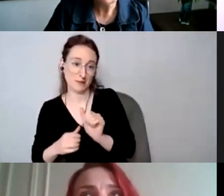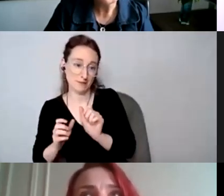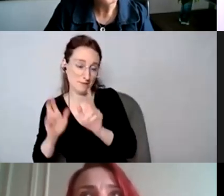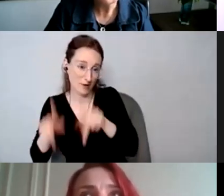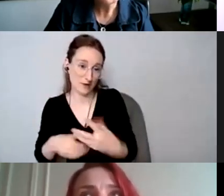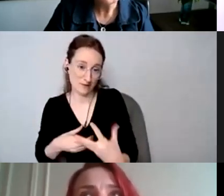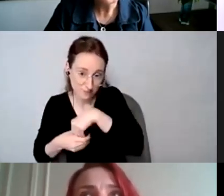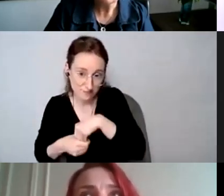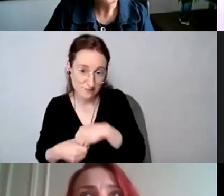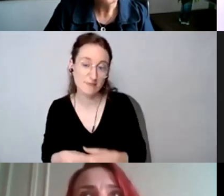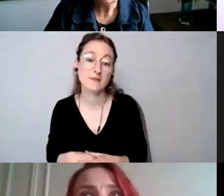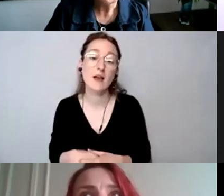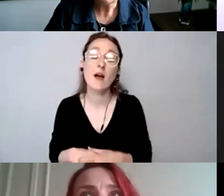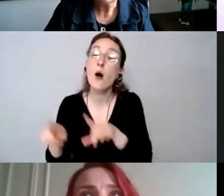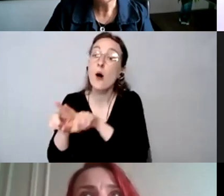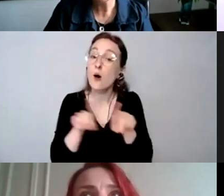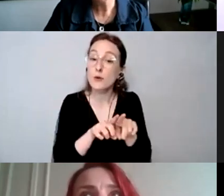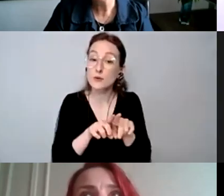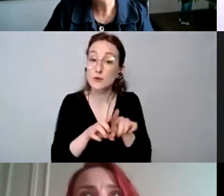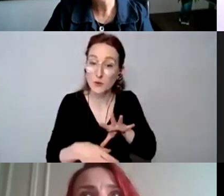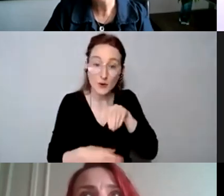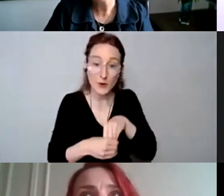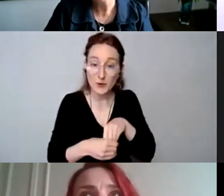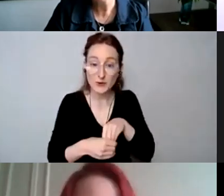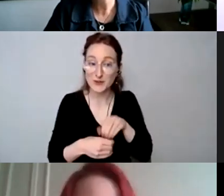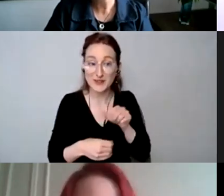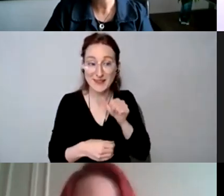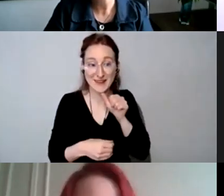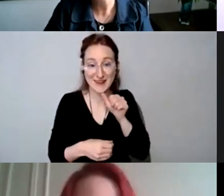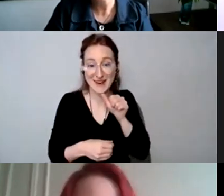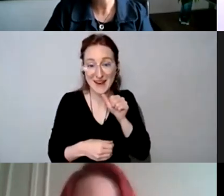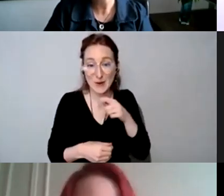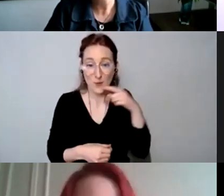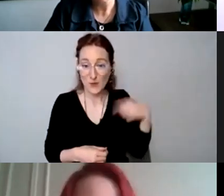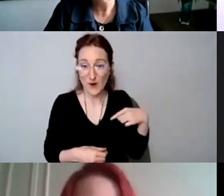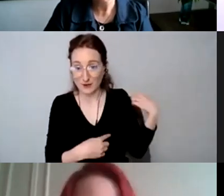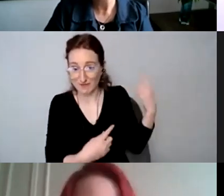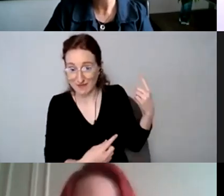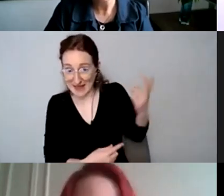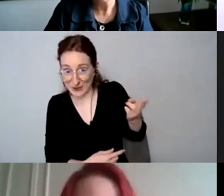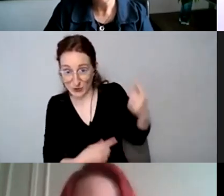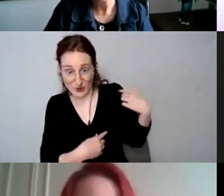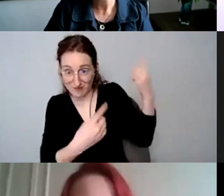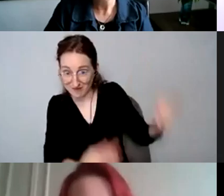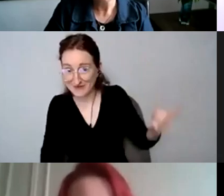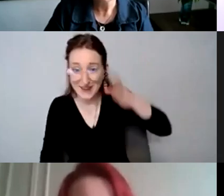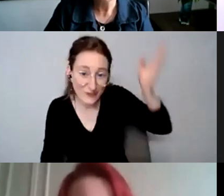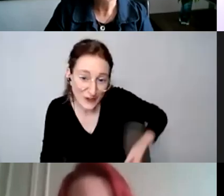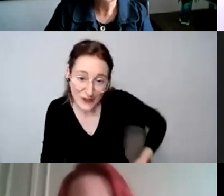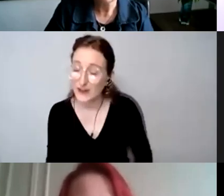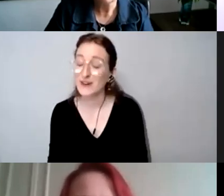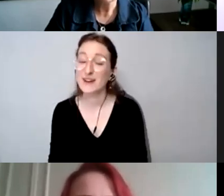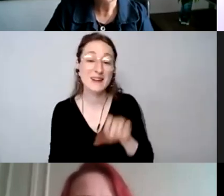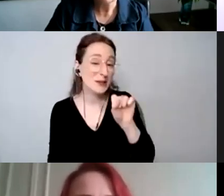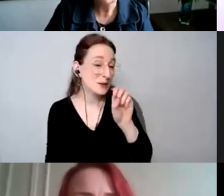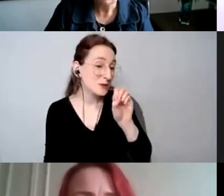that inclusion has never existed in Russia so far, right? So neither in the post-Soviet nor in the